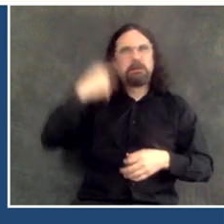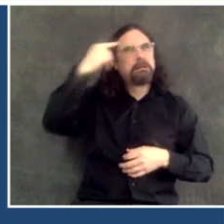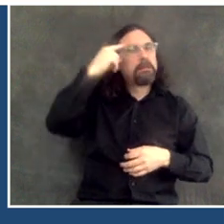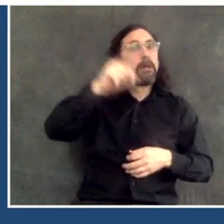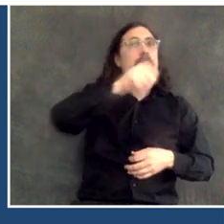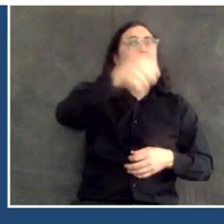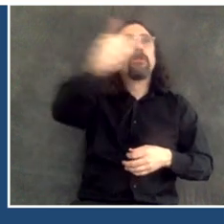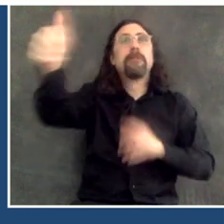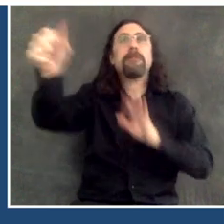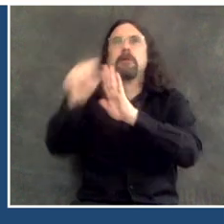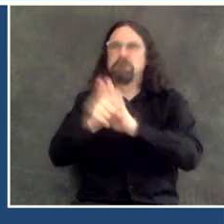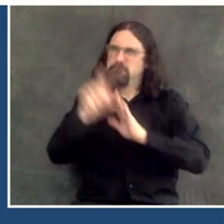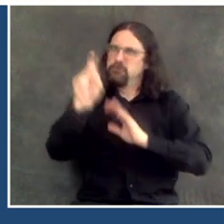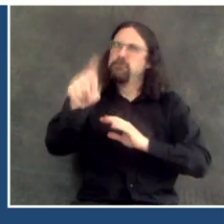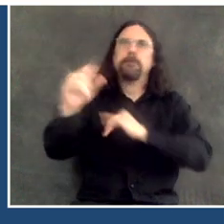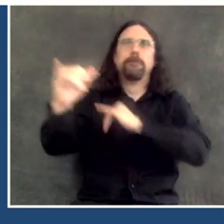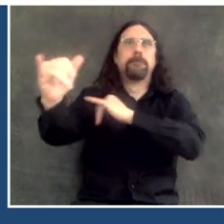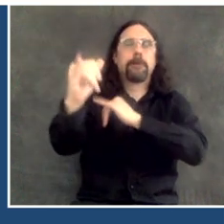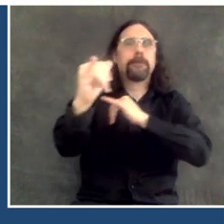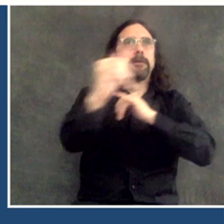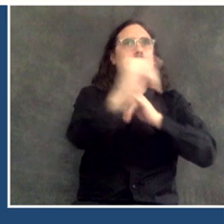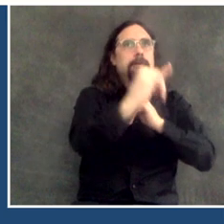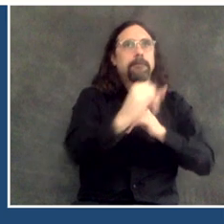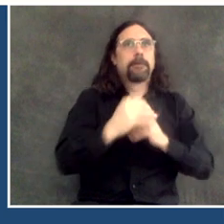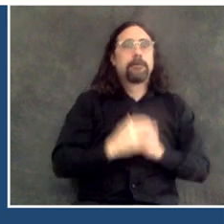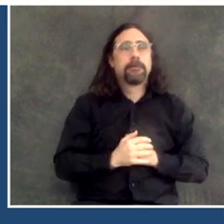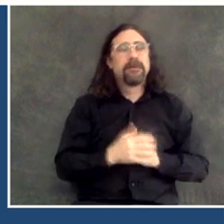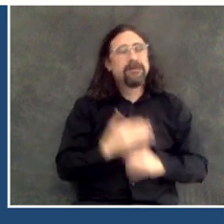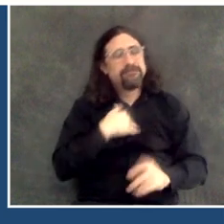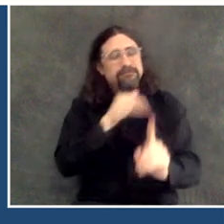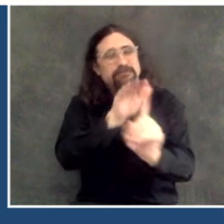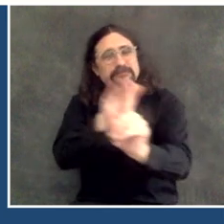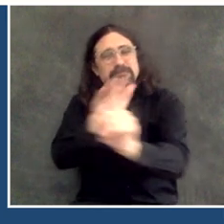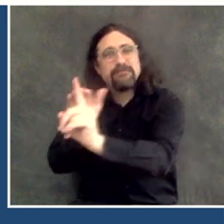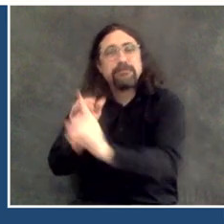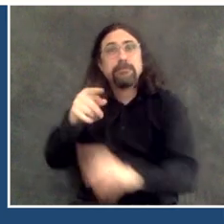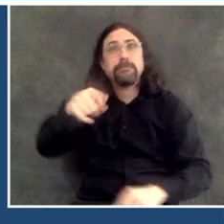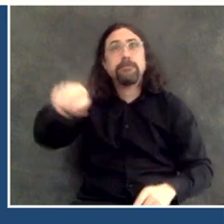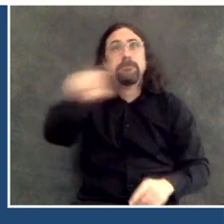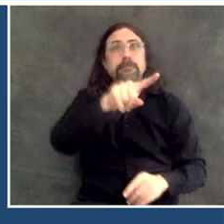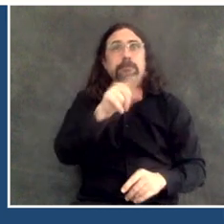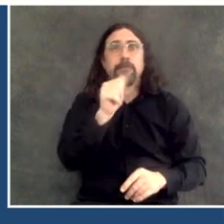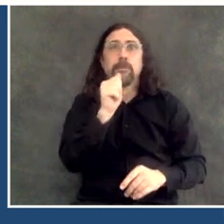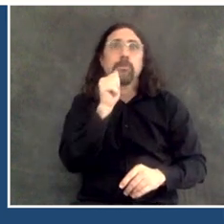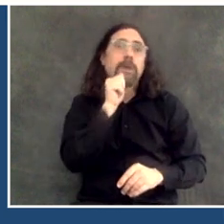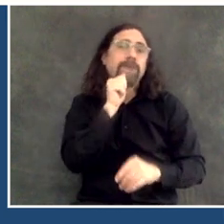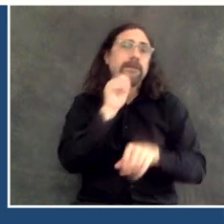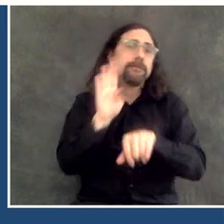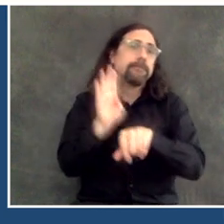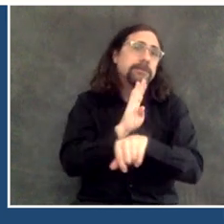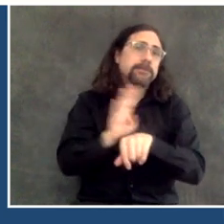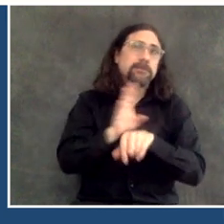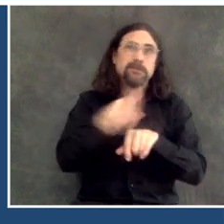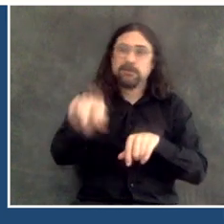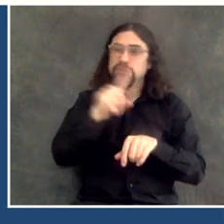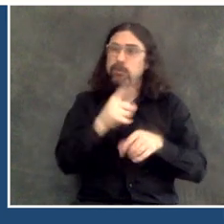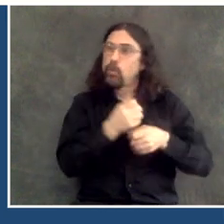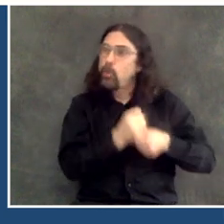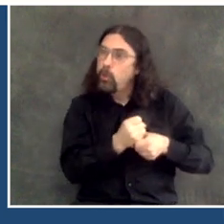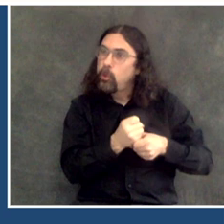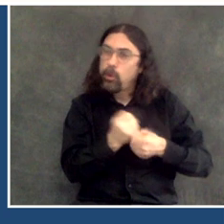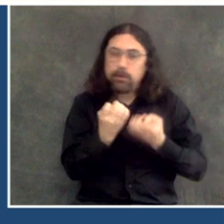that's holding back personal protective equipment or ventilators at a moment of profound crisis,